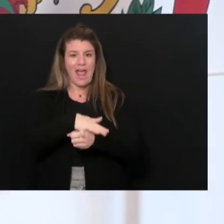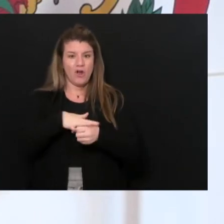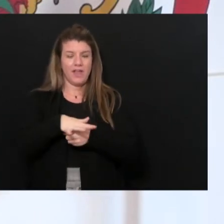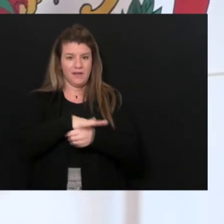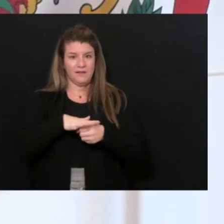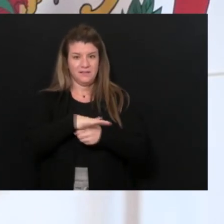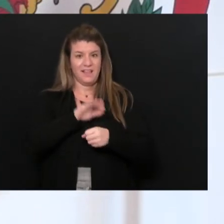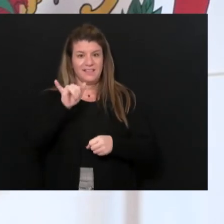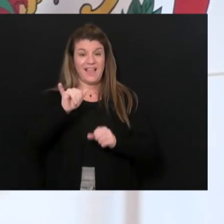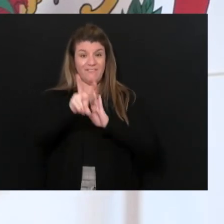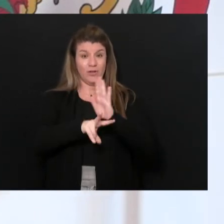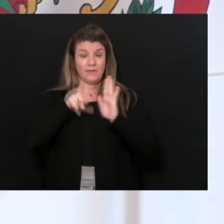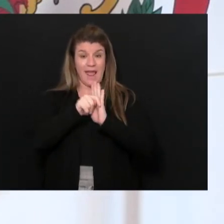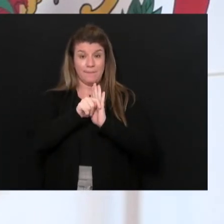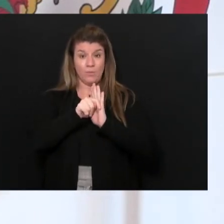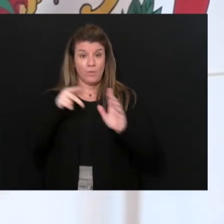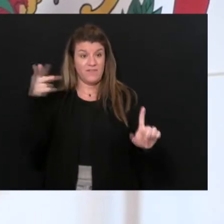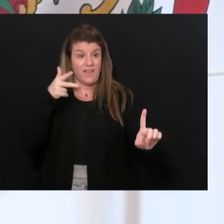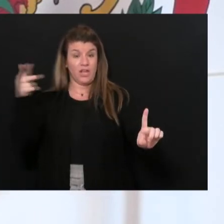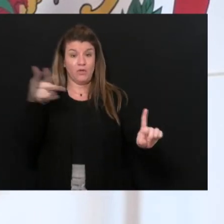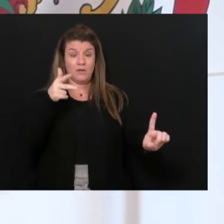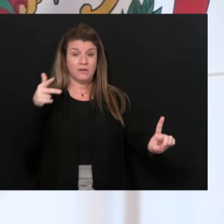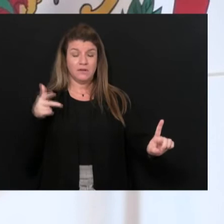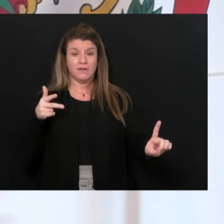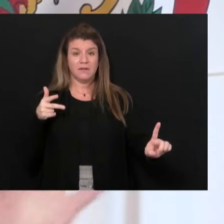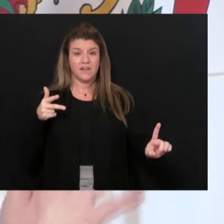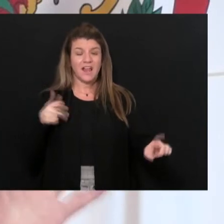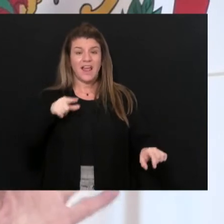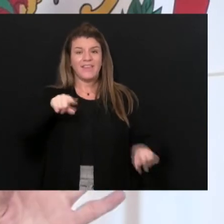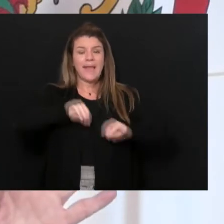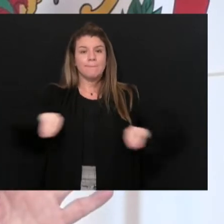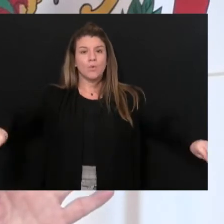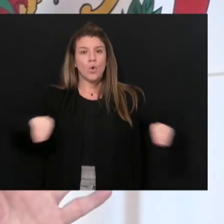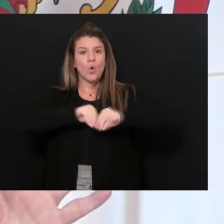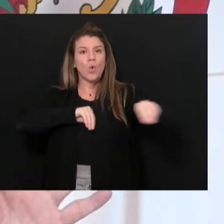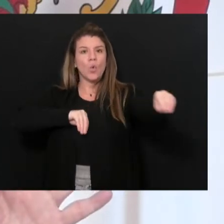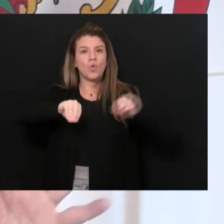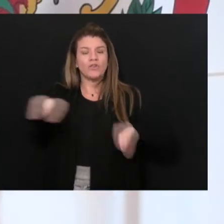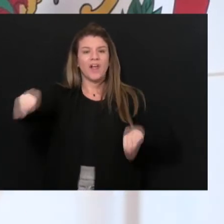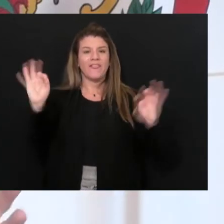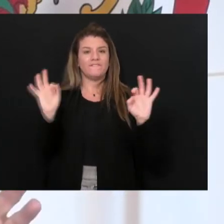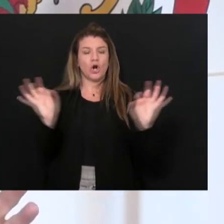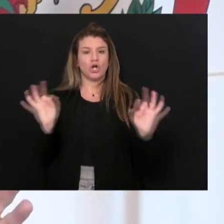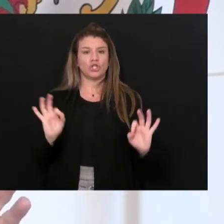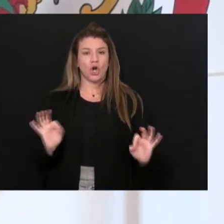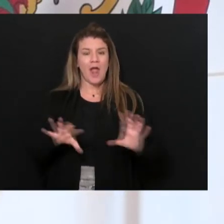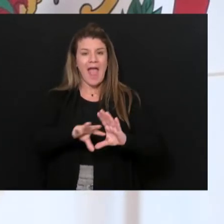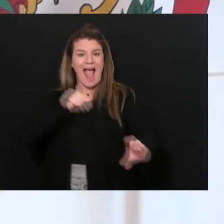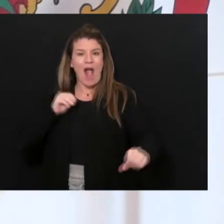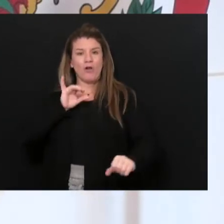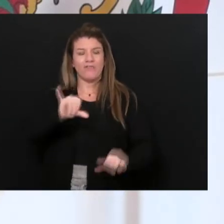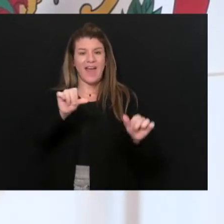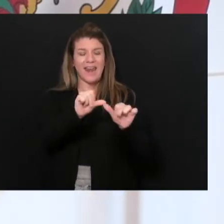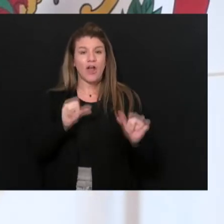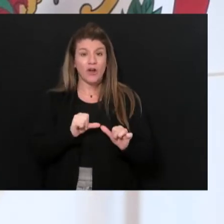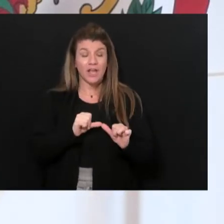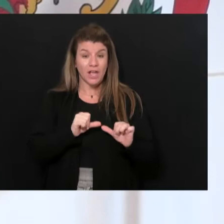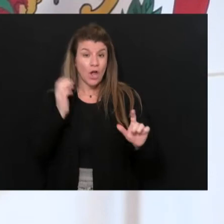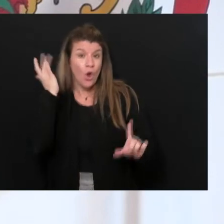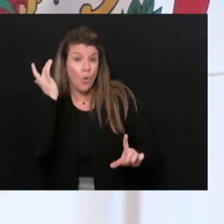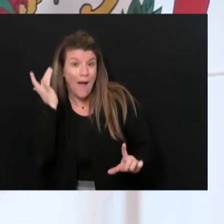the video was taken, that they moved all the furniture out of the area from what I've been told, so people